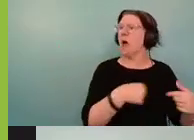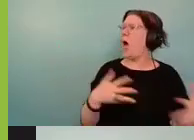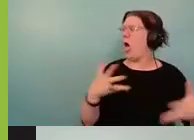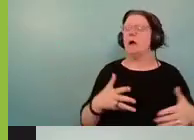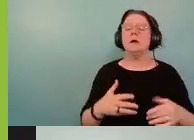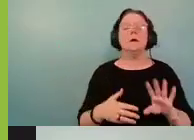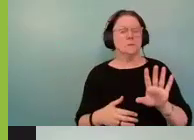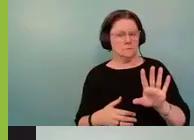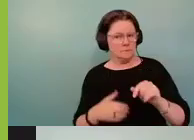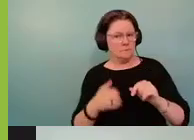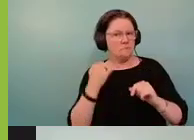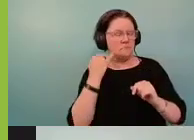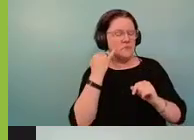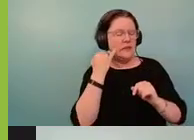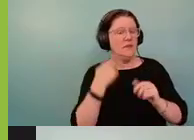say that it's